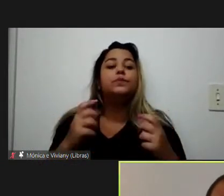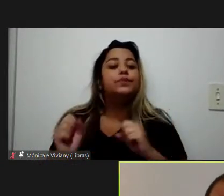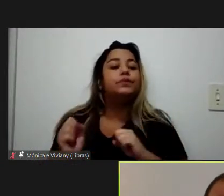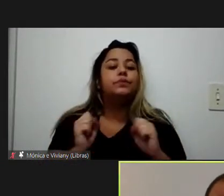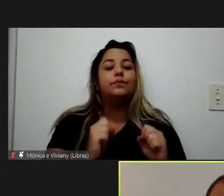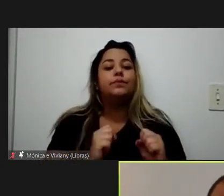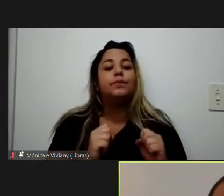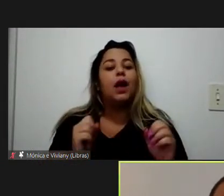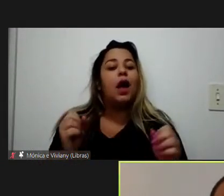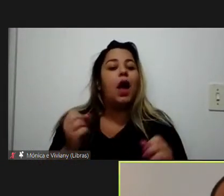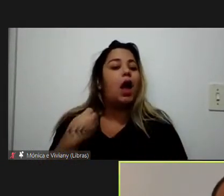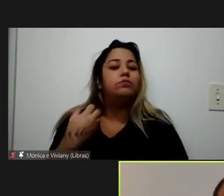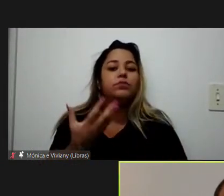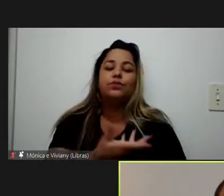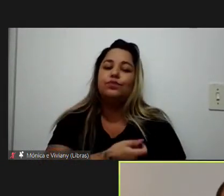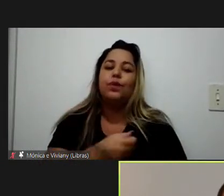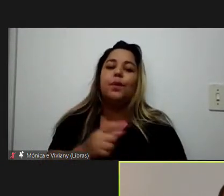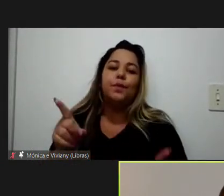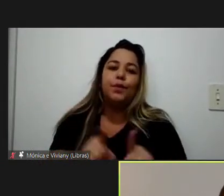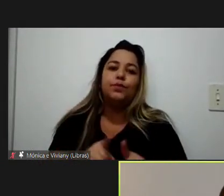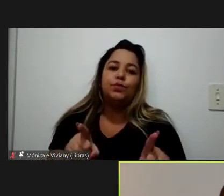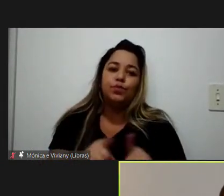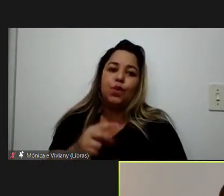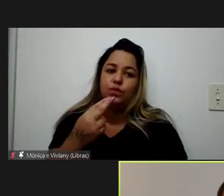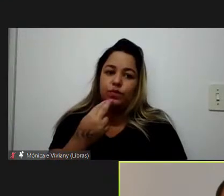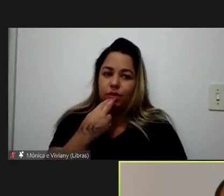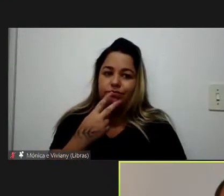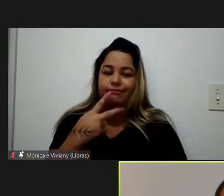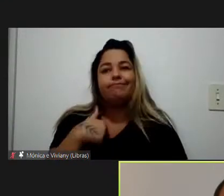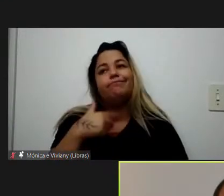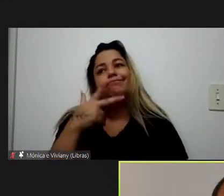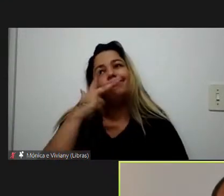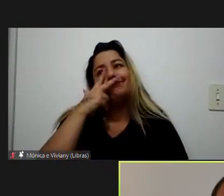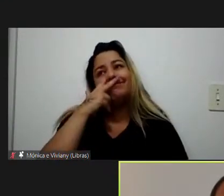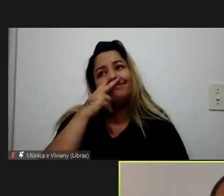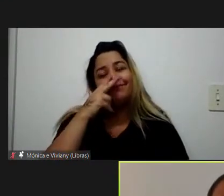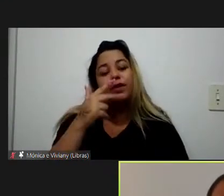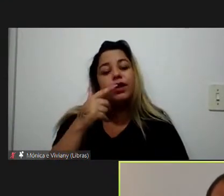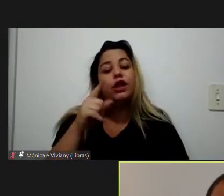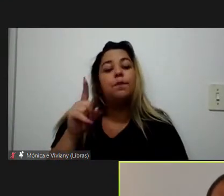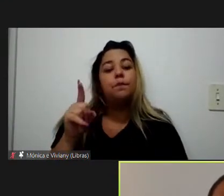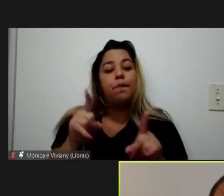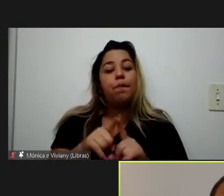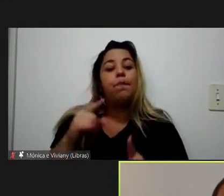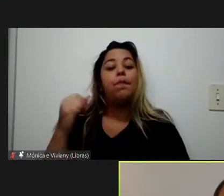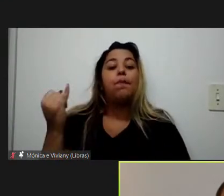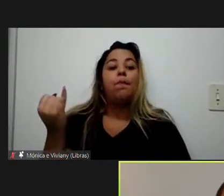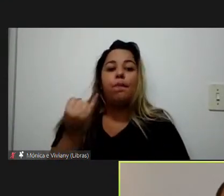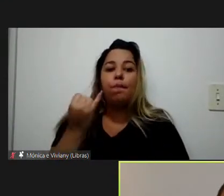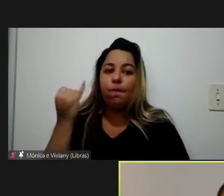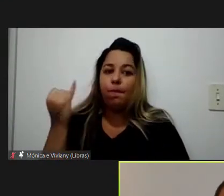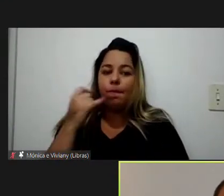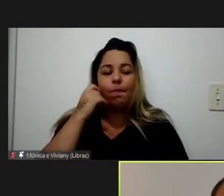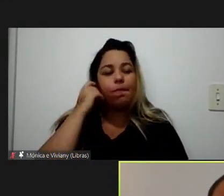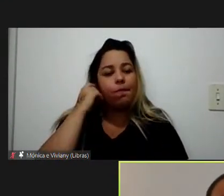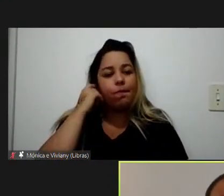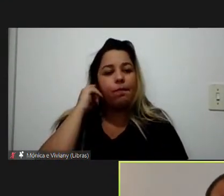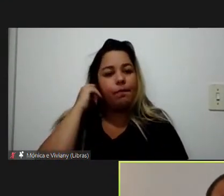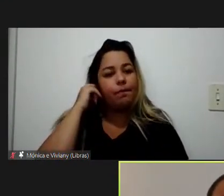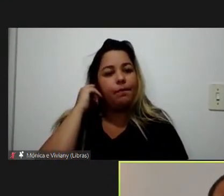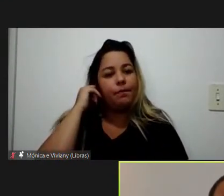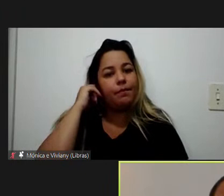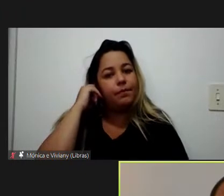nutrition, I think education is really important in this regard to provide